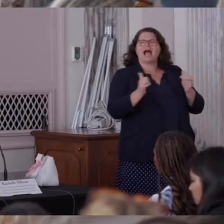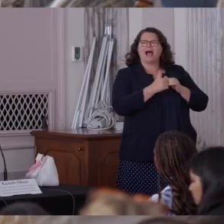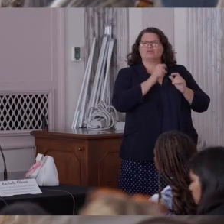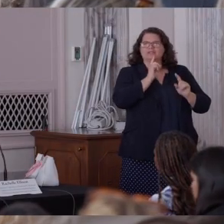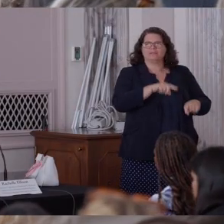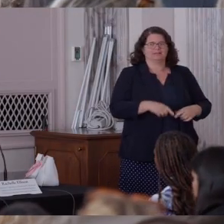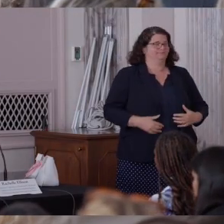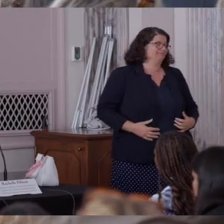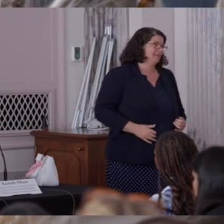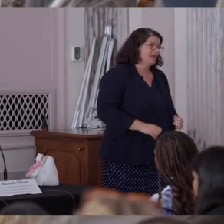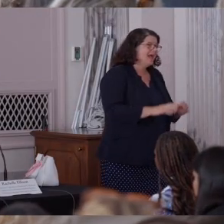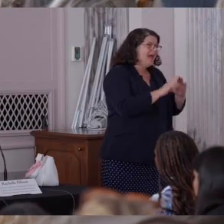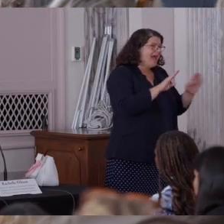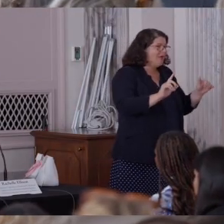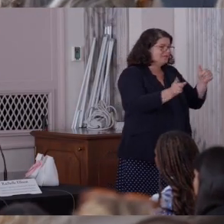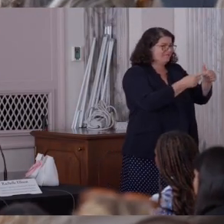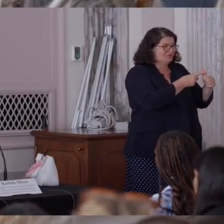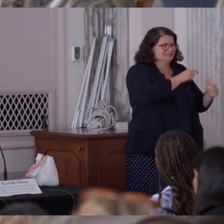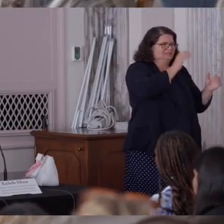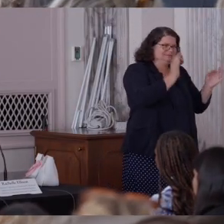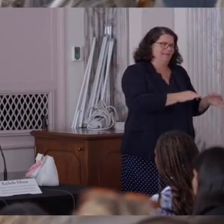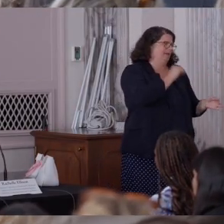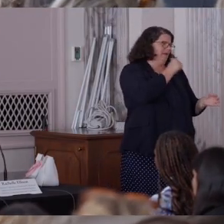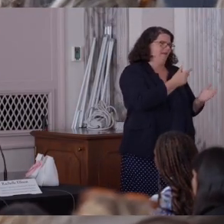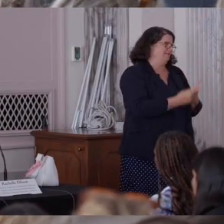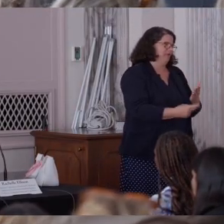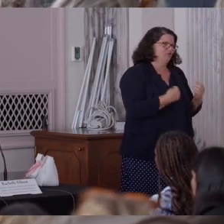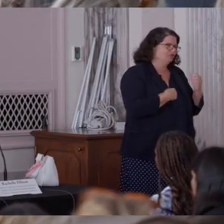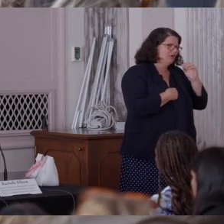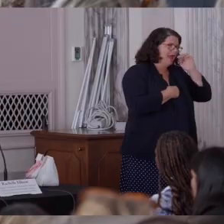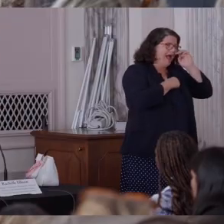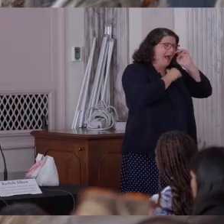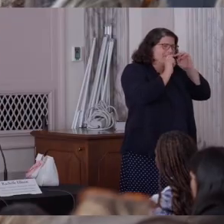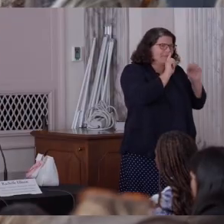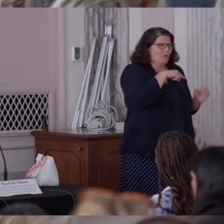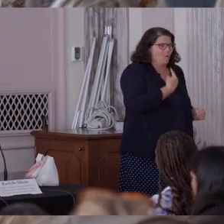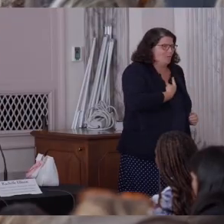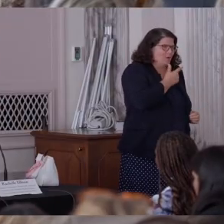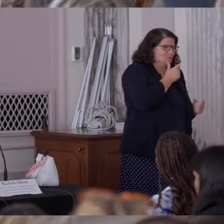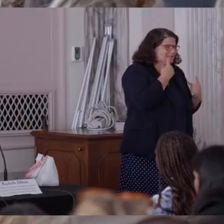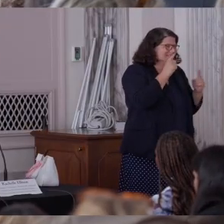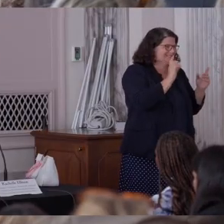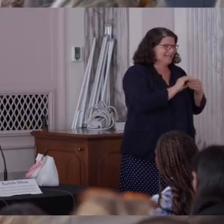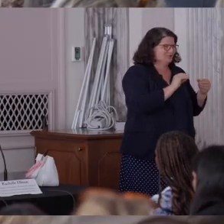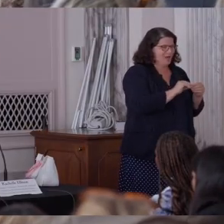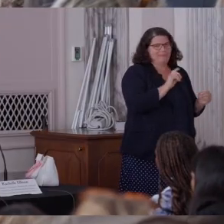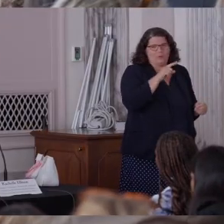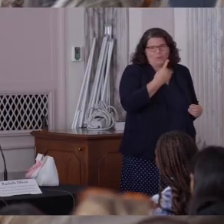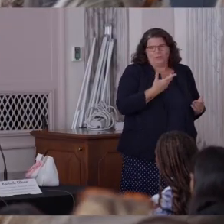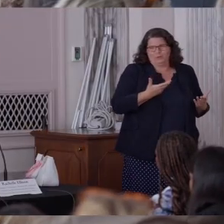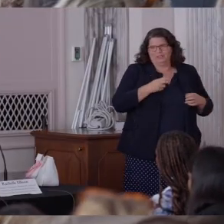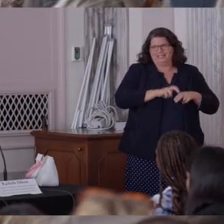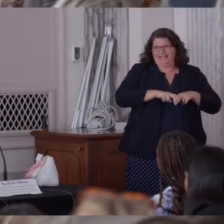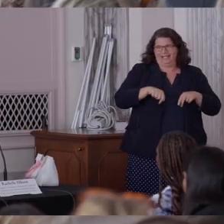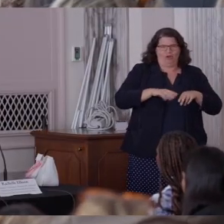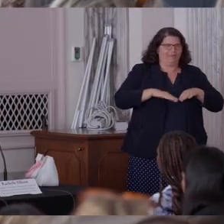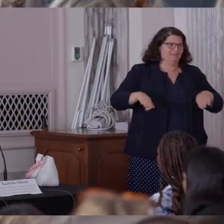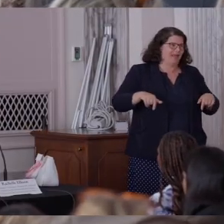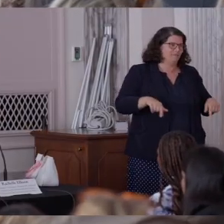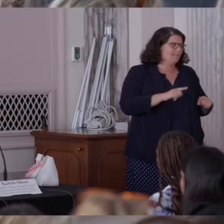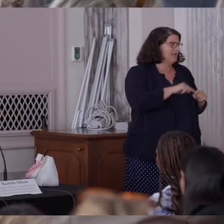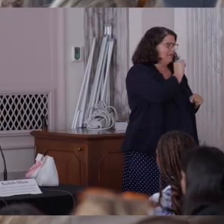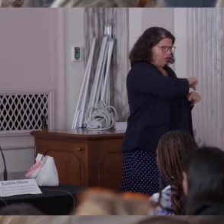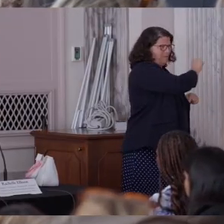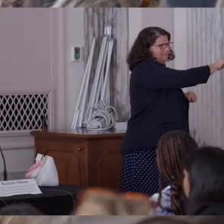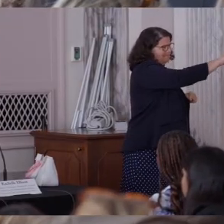Housing First is definitely not a failure. And I'm not the only one that's a success story of Housing First. I'm just the only one sitting here with a platform,